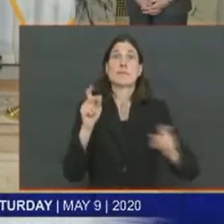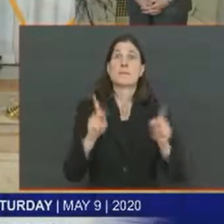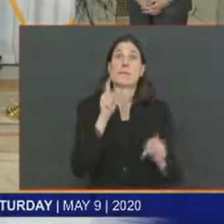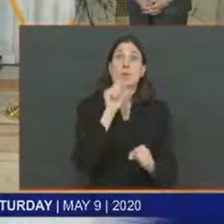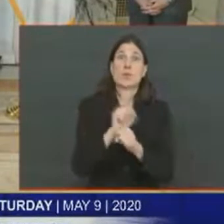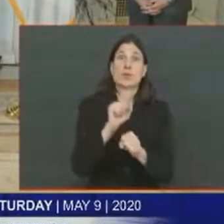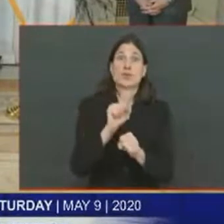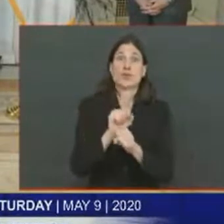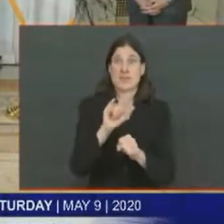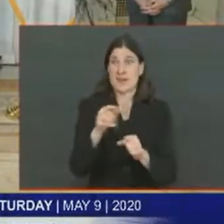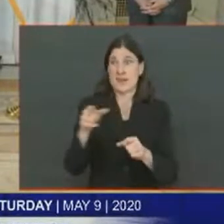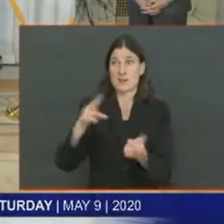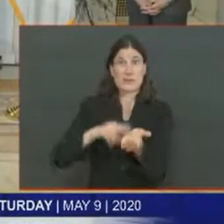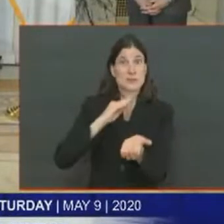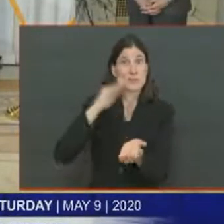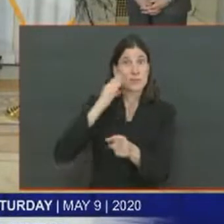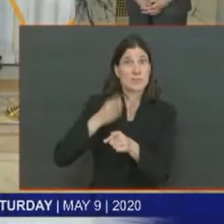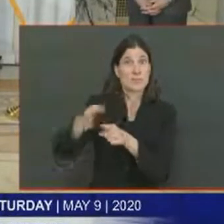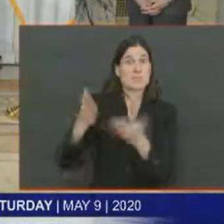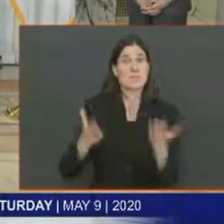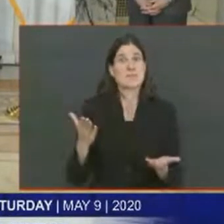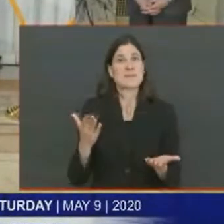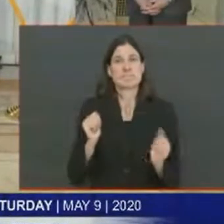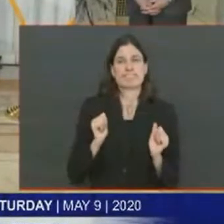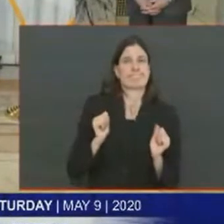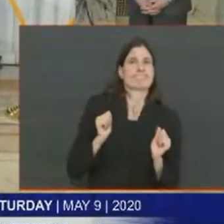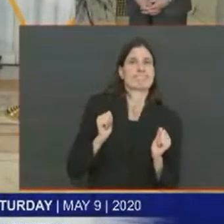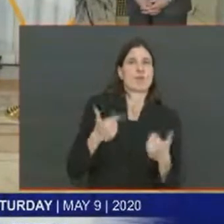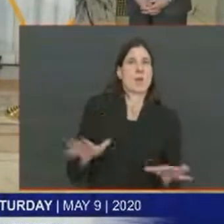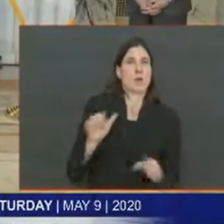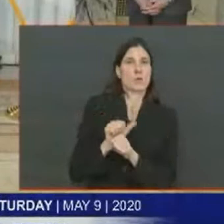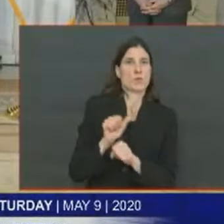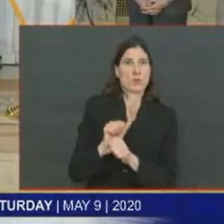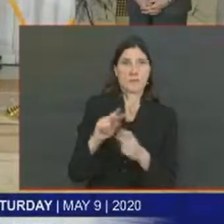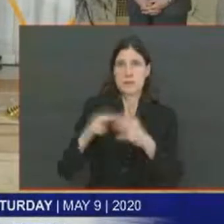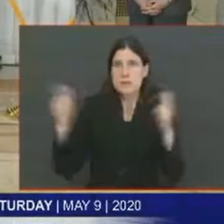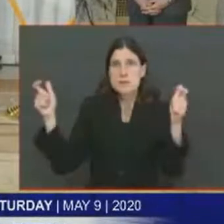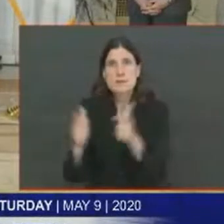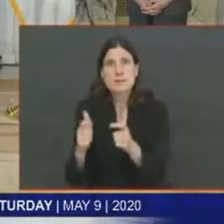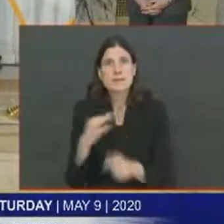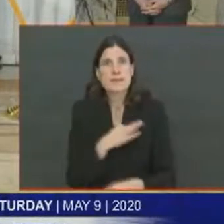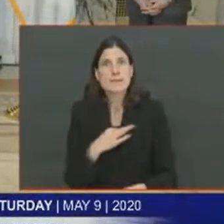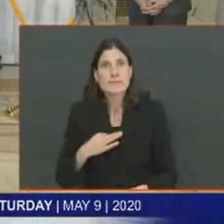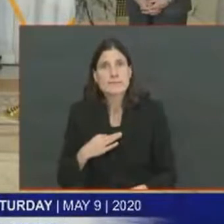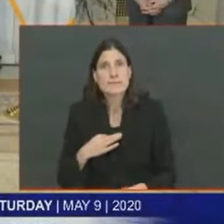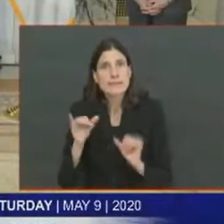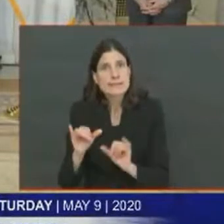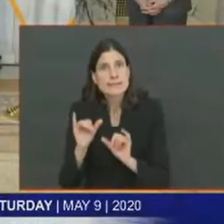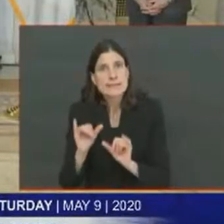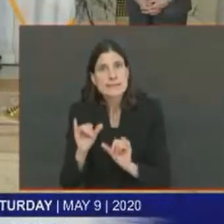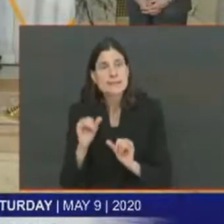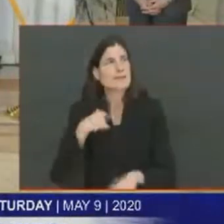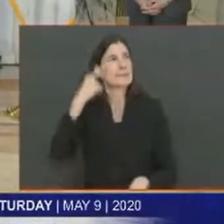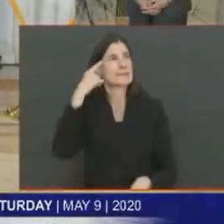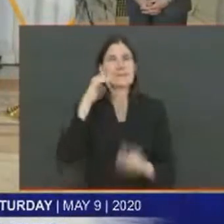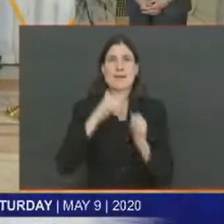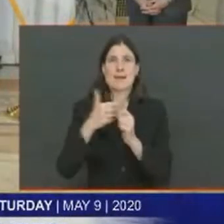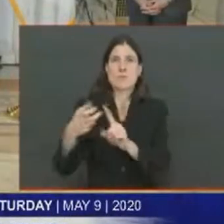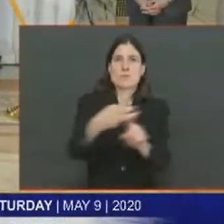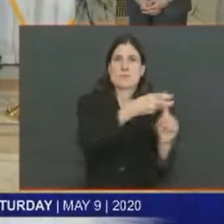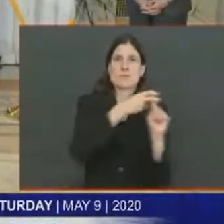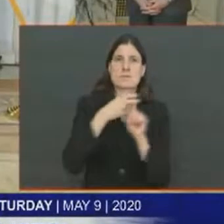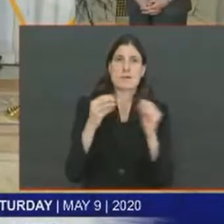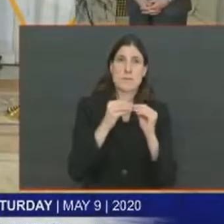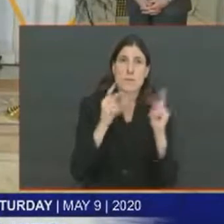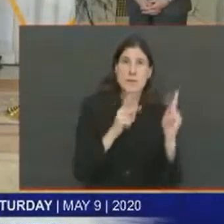about making investments in our healthcare, in our infrastructure, in our job training, so that A, we can get everybody back